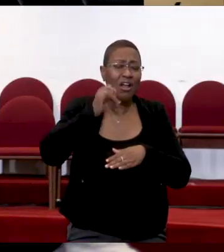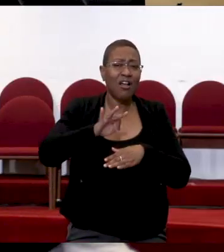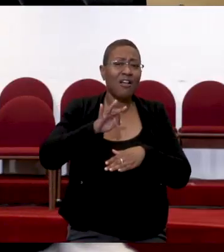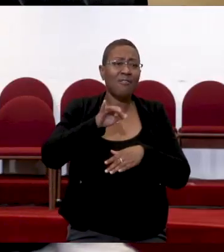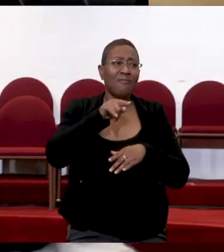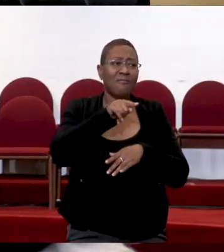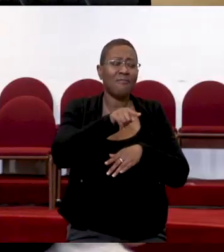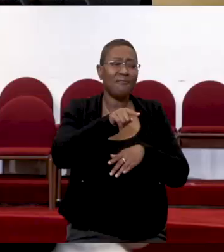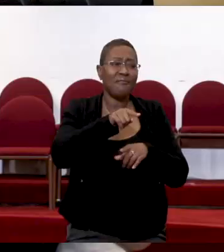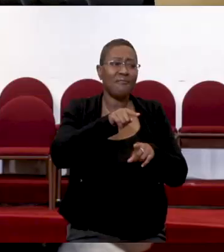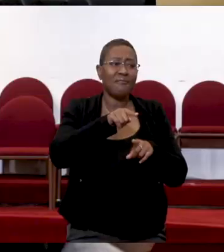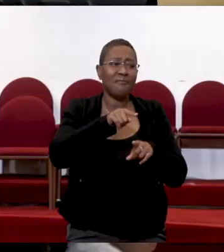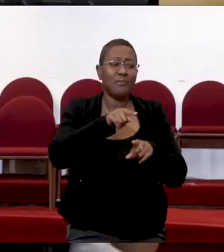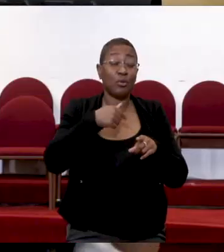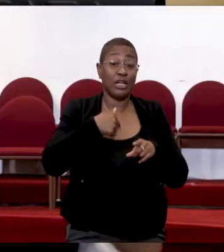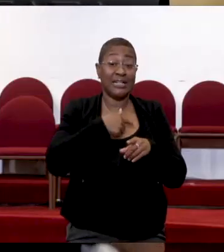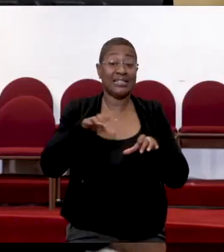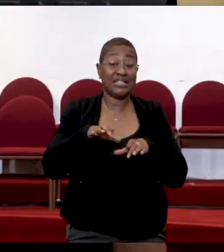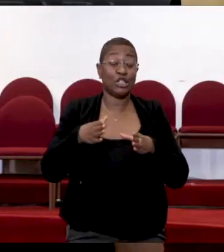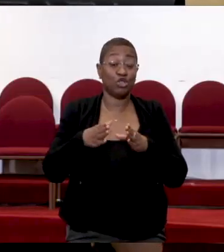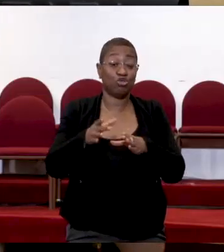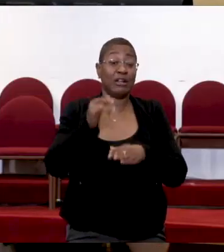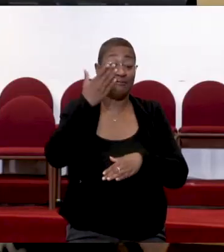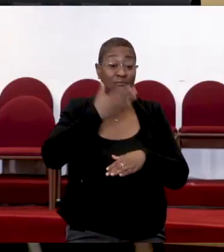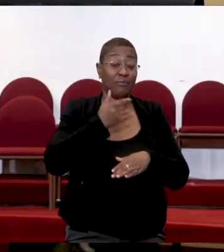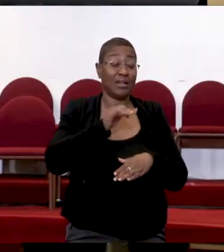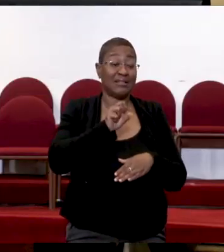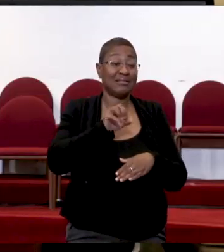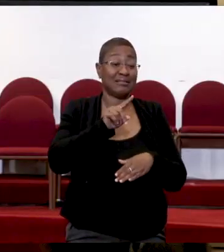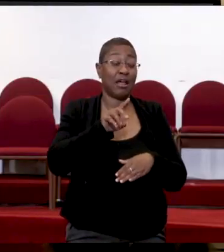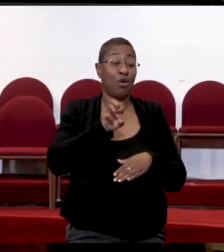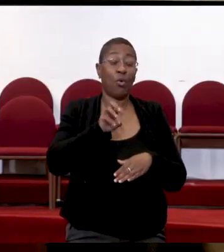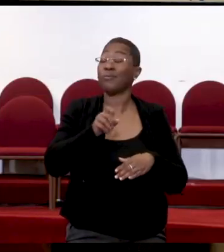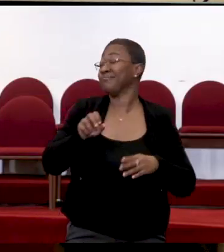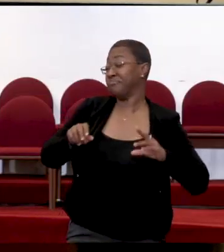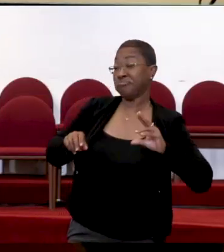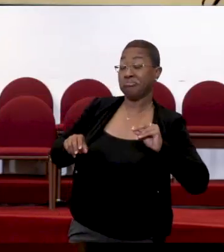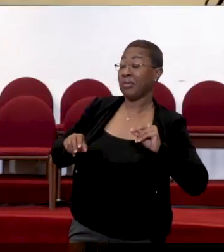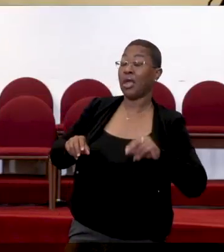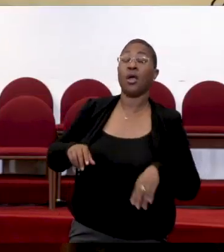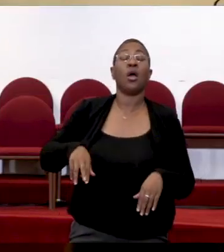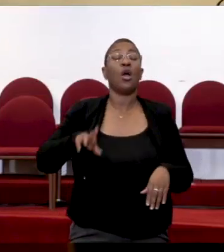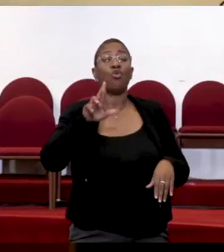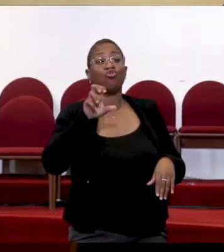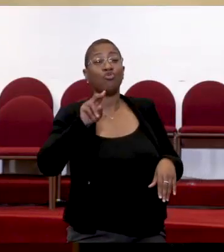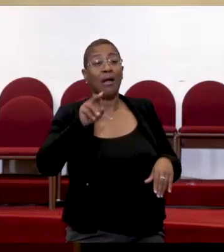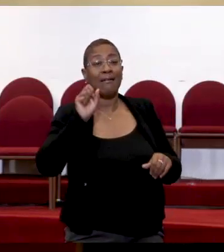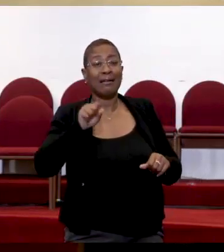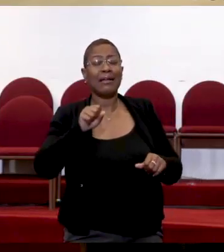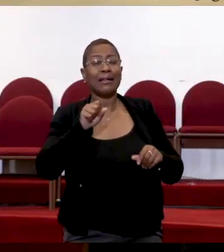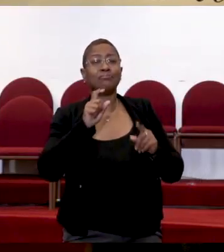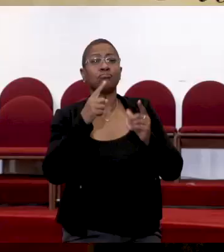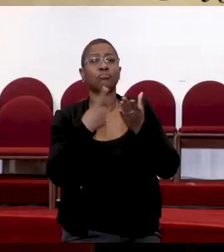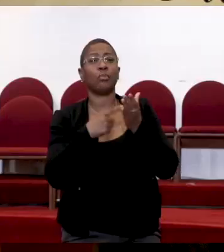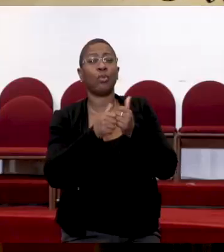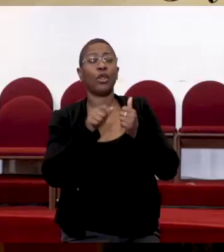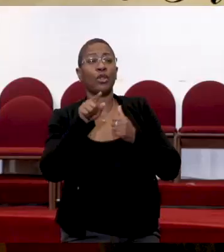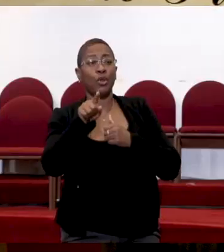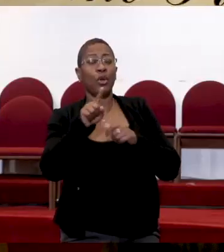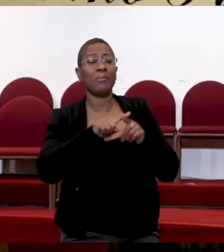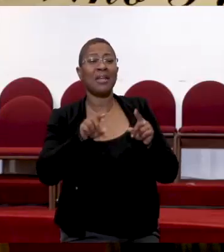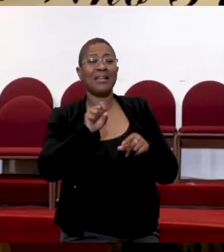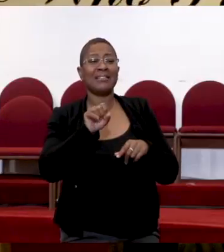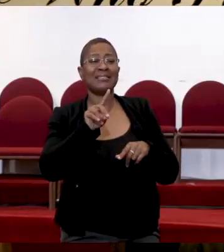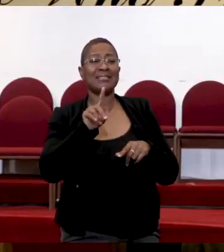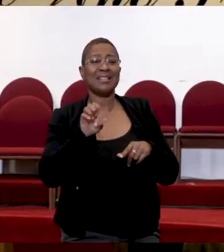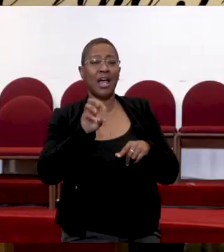so Ron Brundage could probably talk to you, but for the most part, the sidewalks